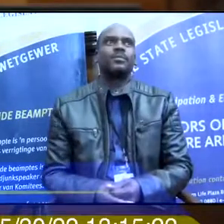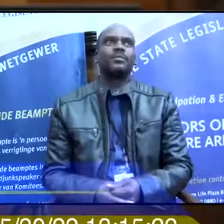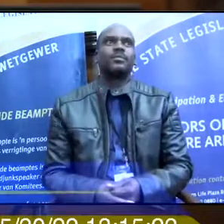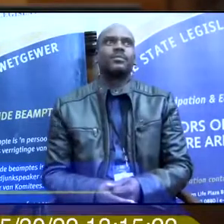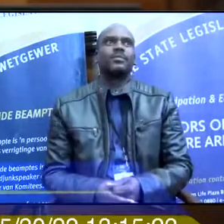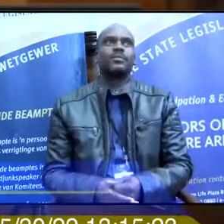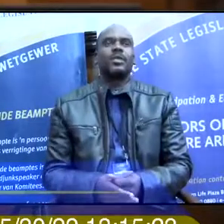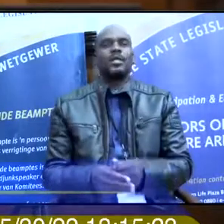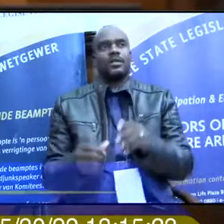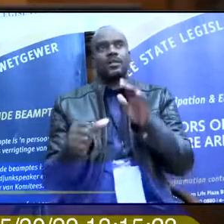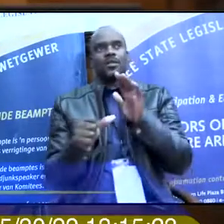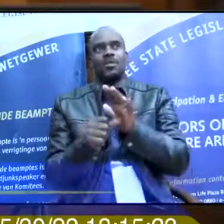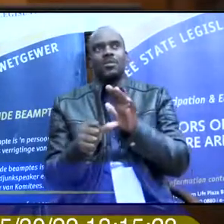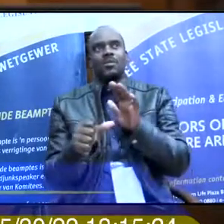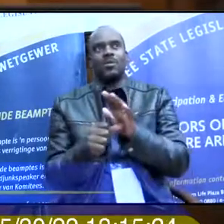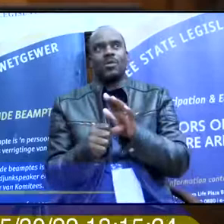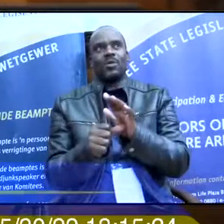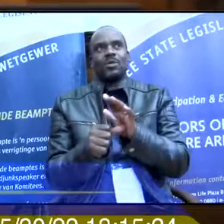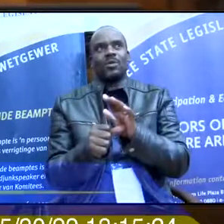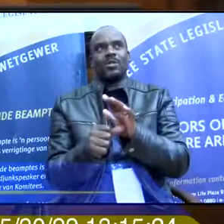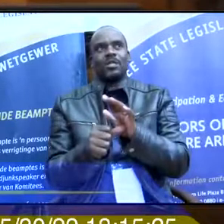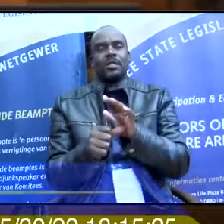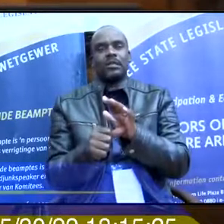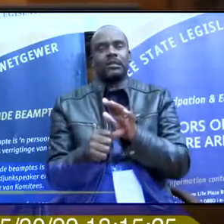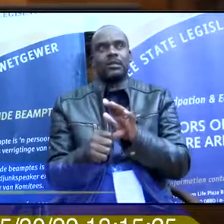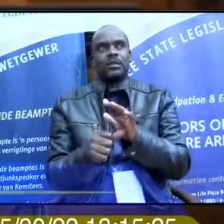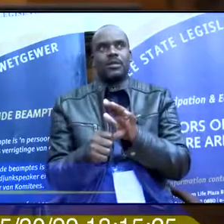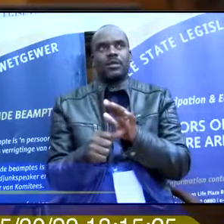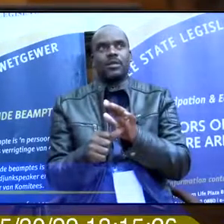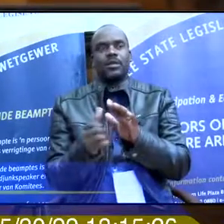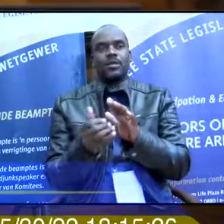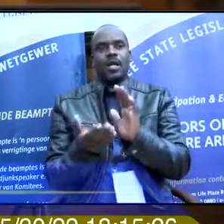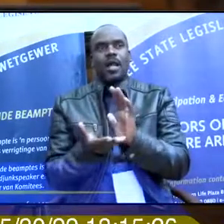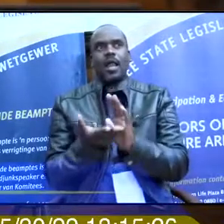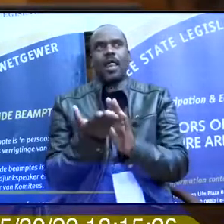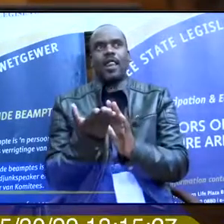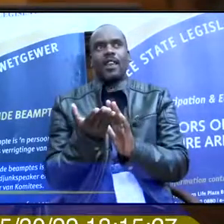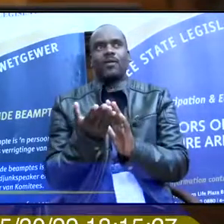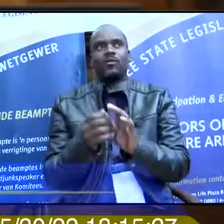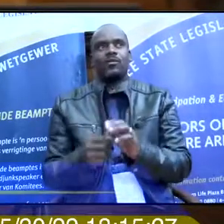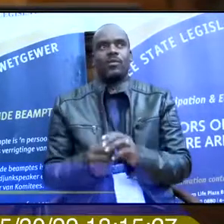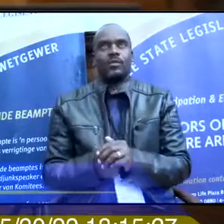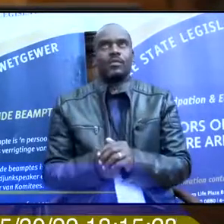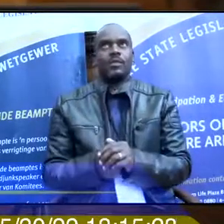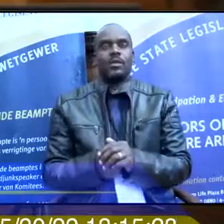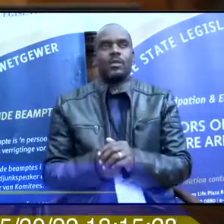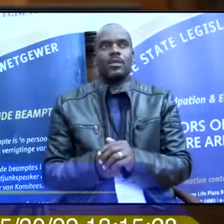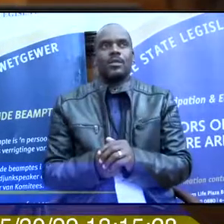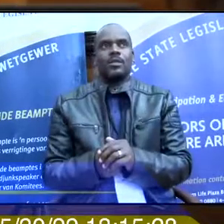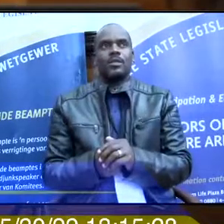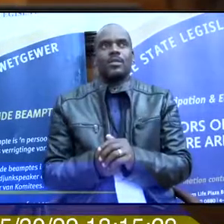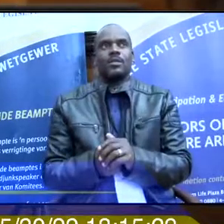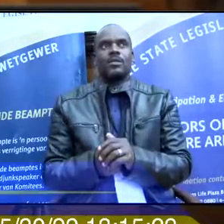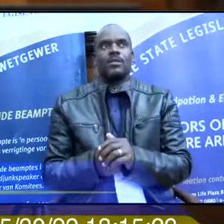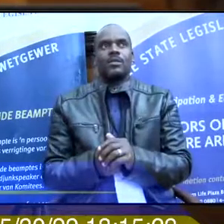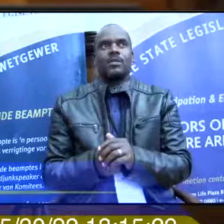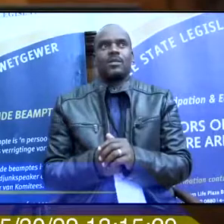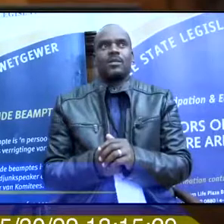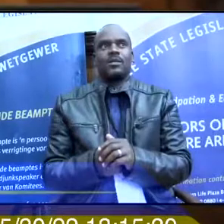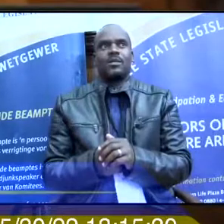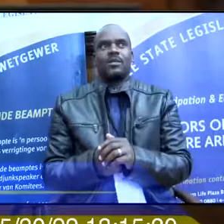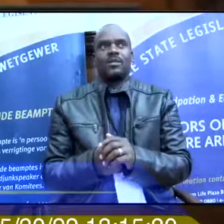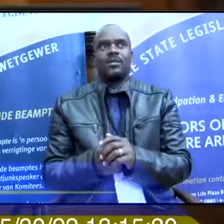it's important to make input on the state of bargaining currently now because